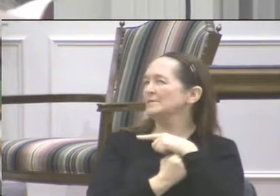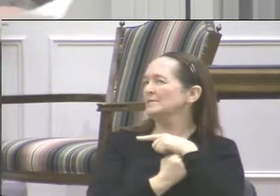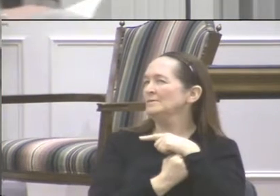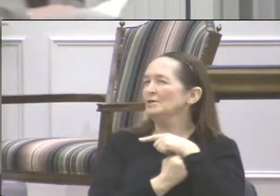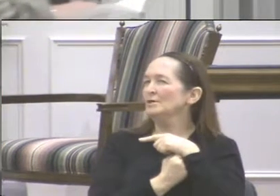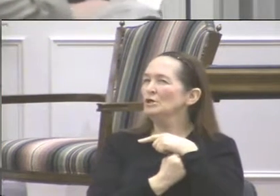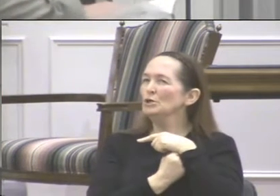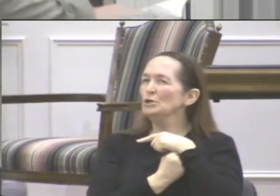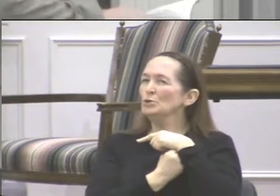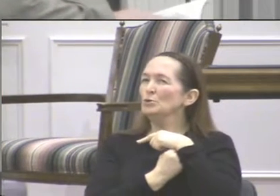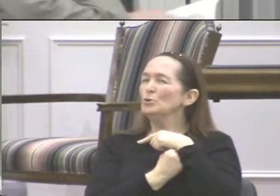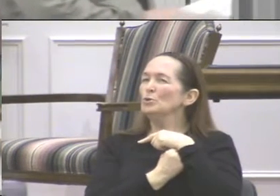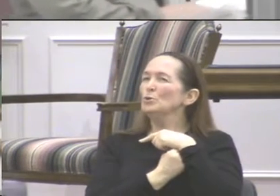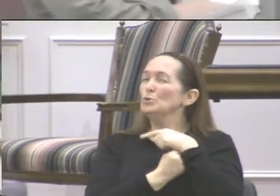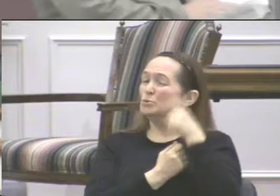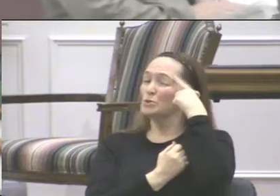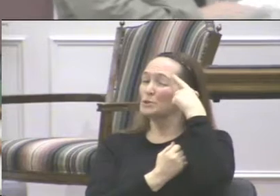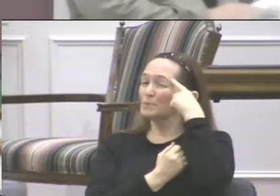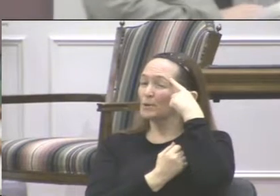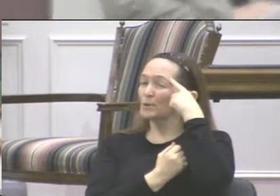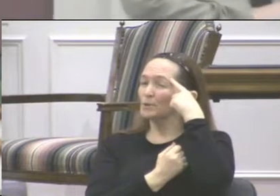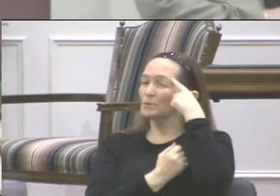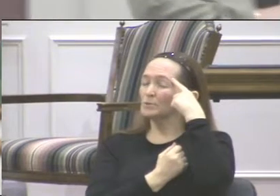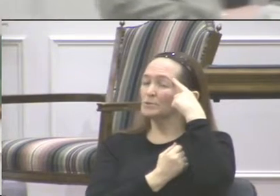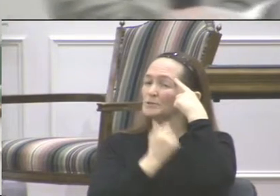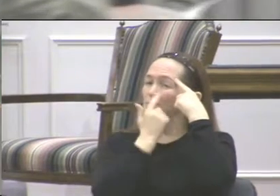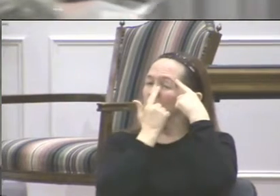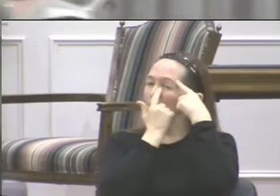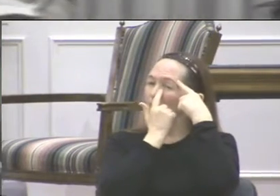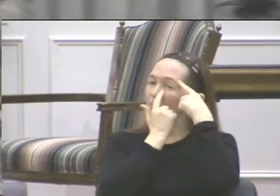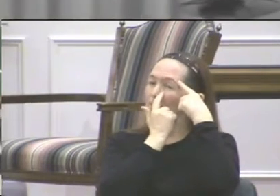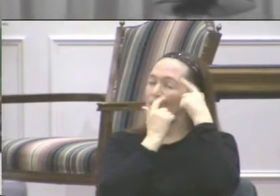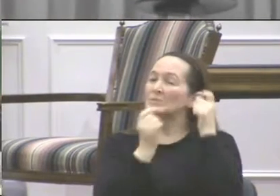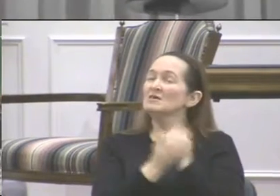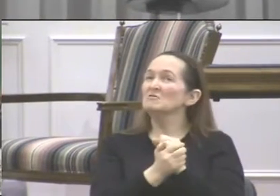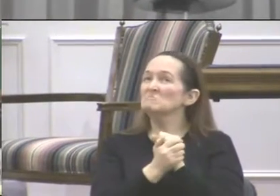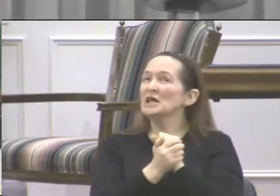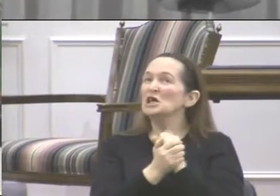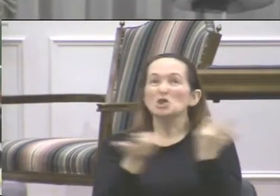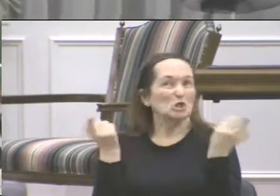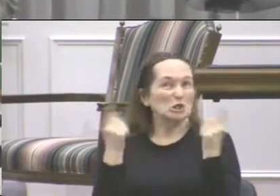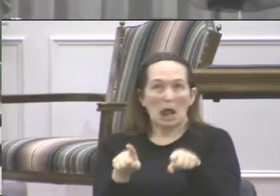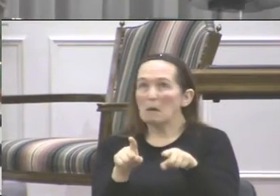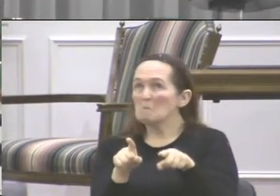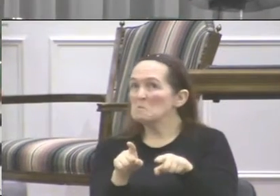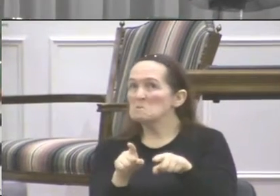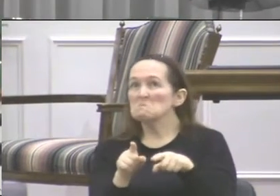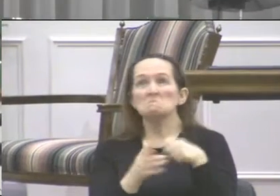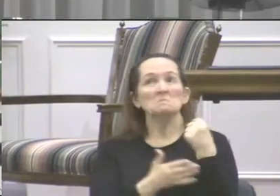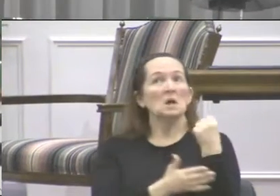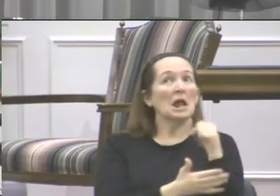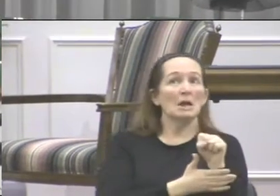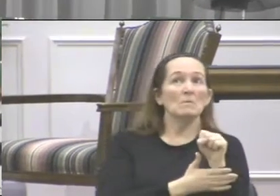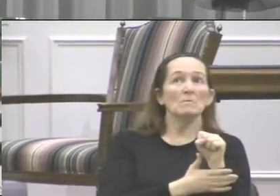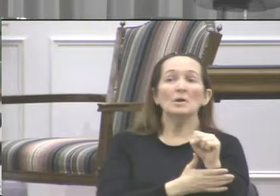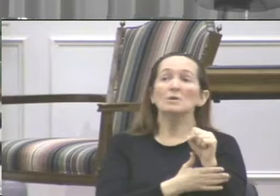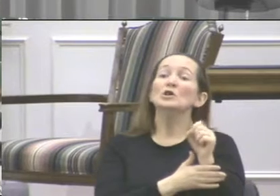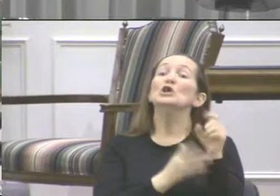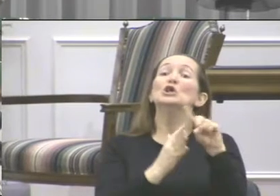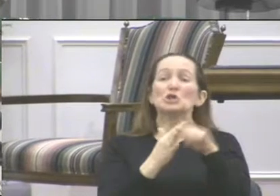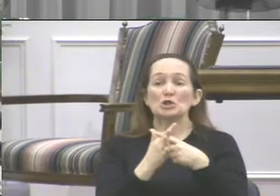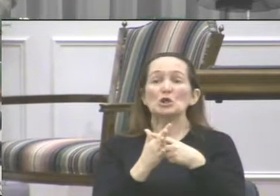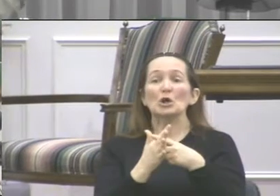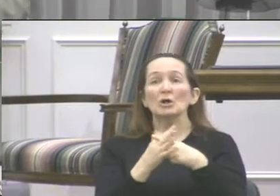just coincidence that Terah had set out to take his family to Canaan, when that's where